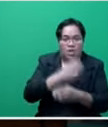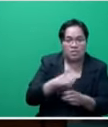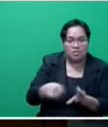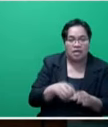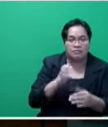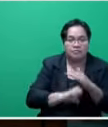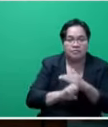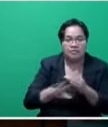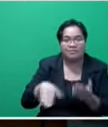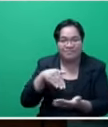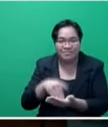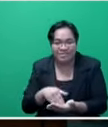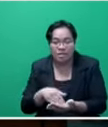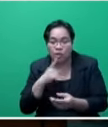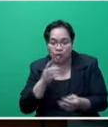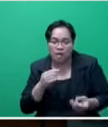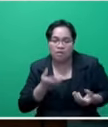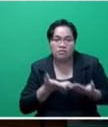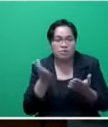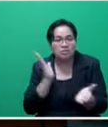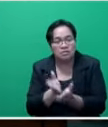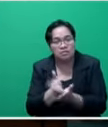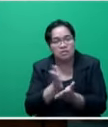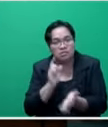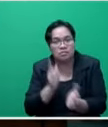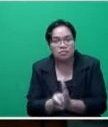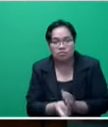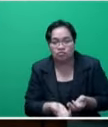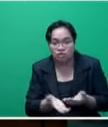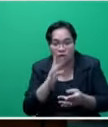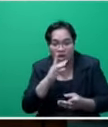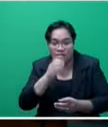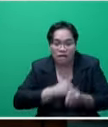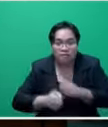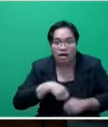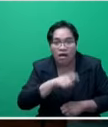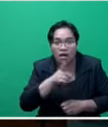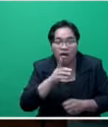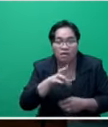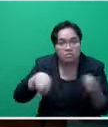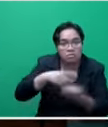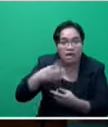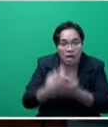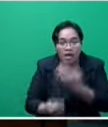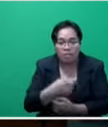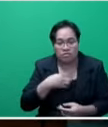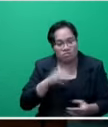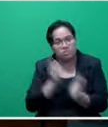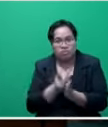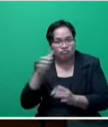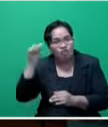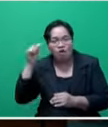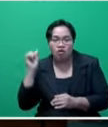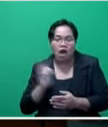to deliver a timely response to each suffering of disaster-affected communities. The target area of this training has been